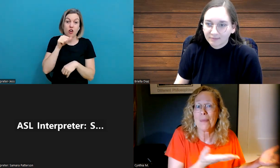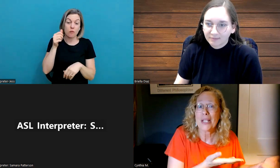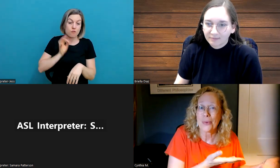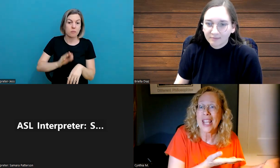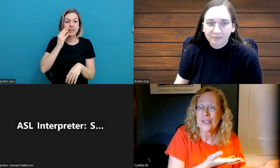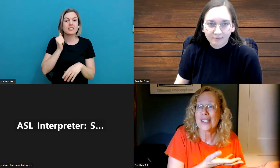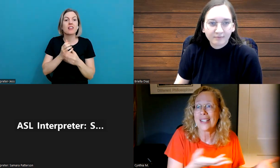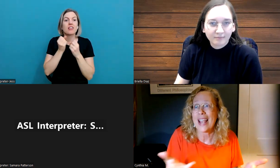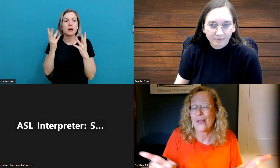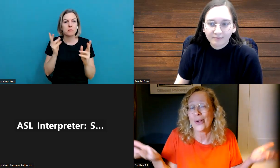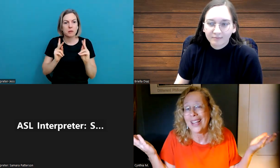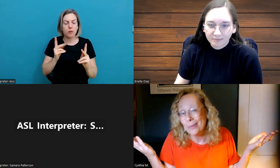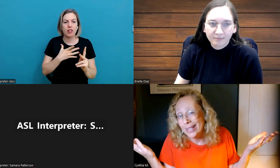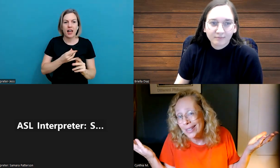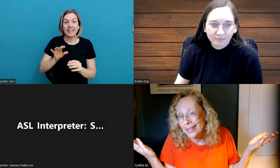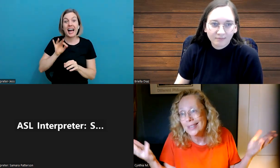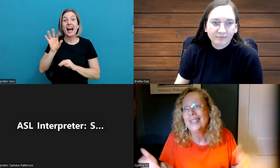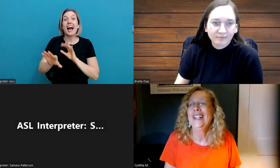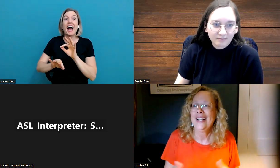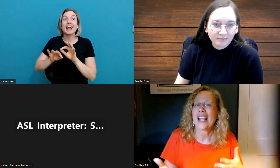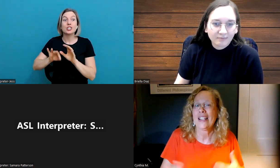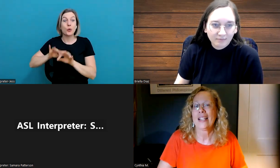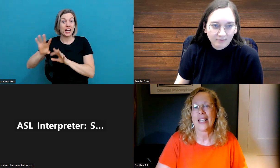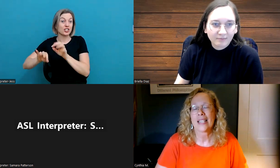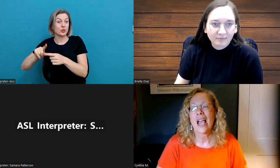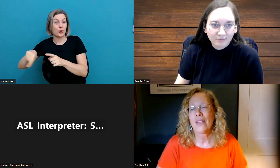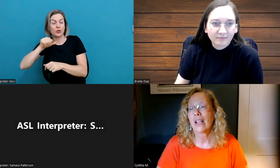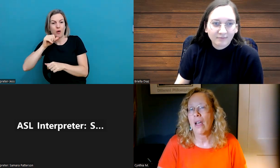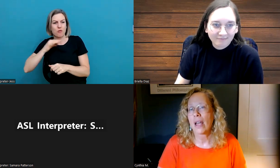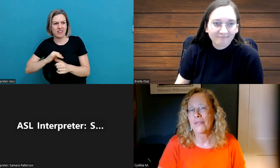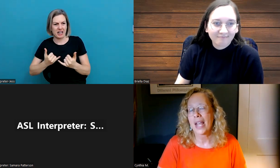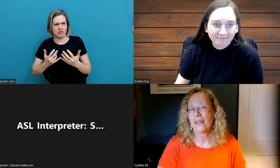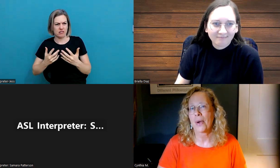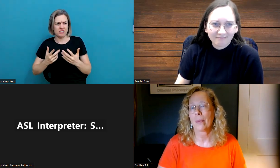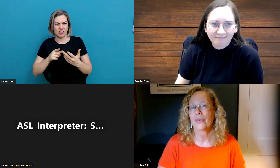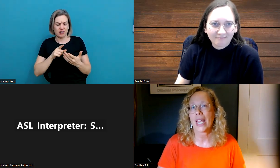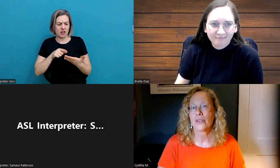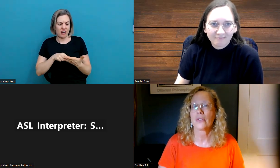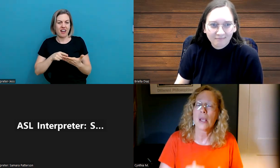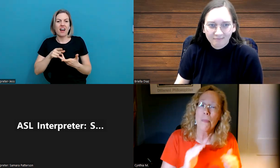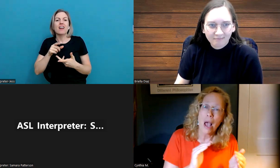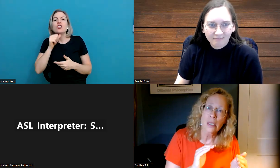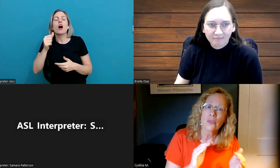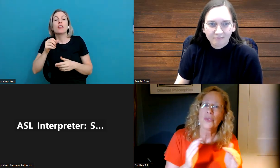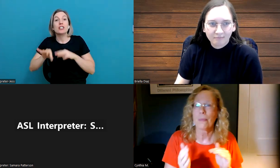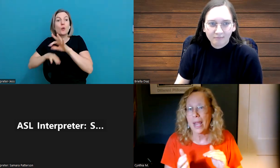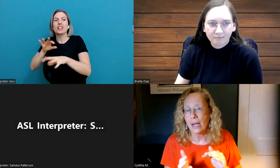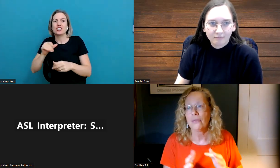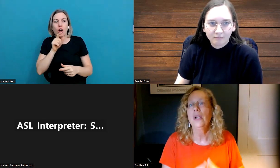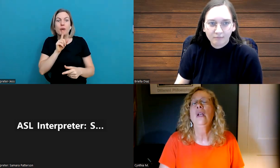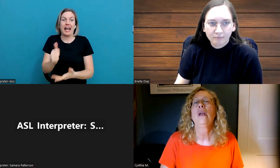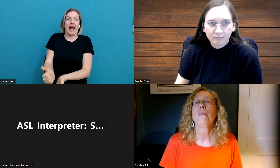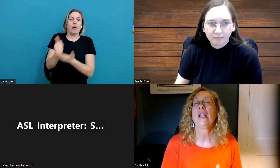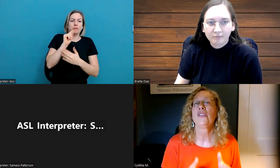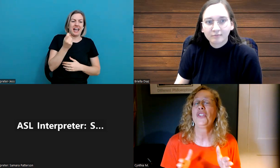like to make donations, and now they're like, well, it's having a lot of negative ramifications, some positive, some